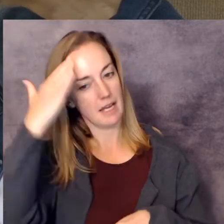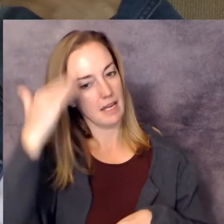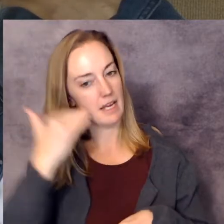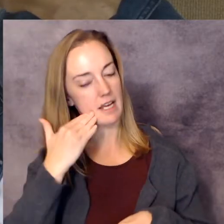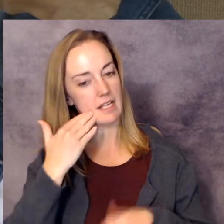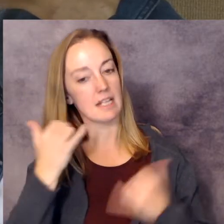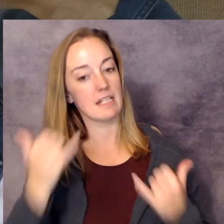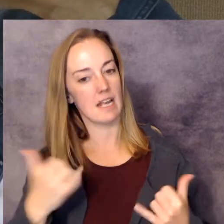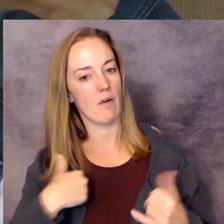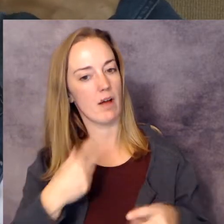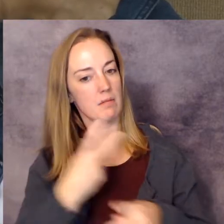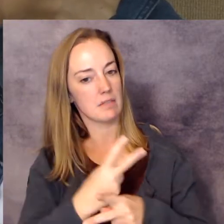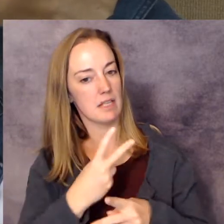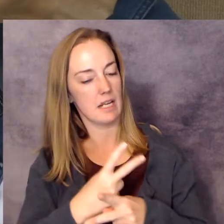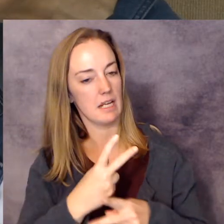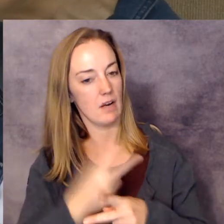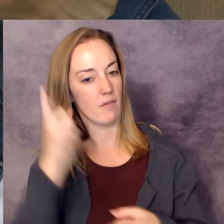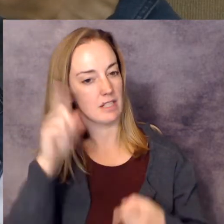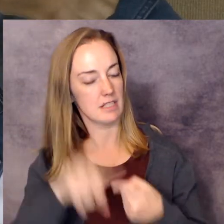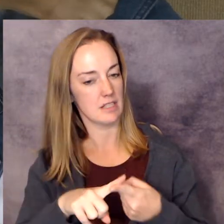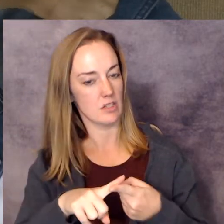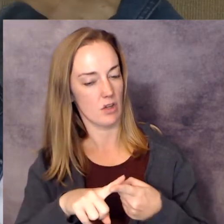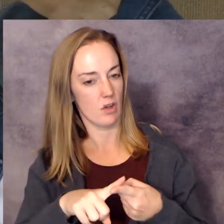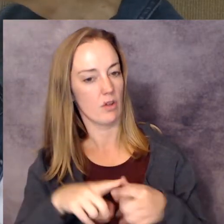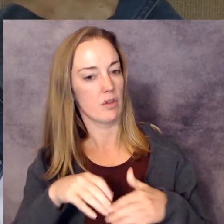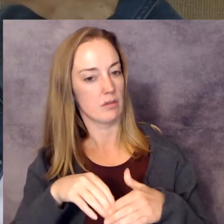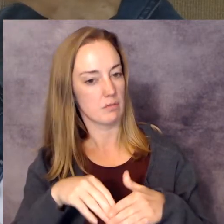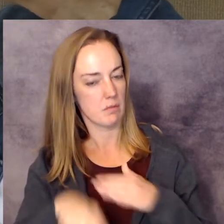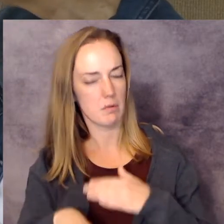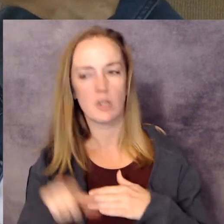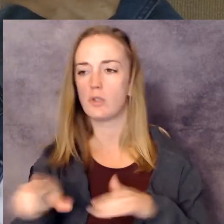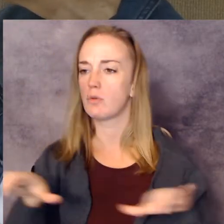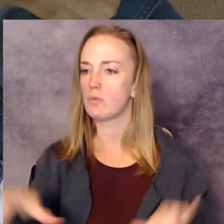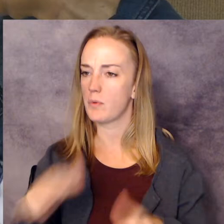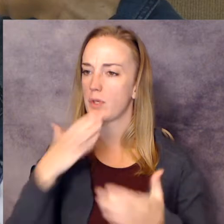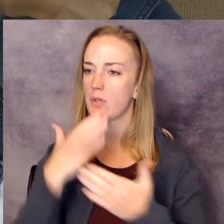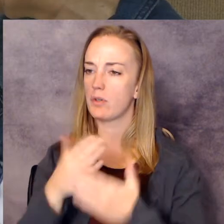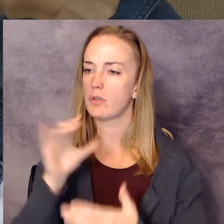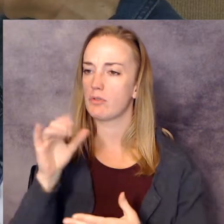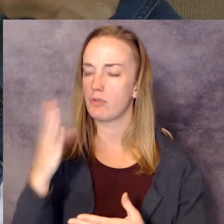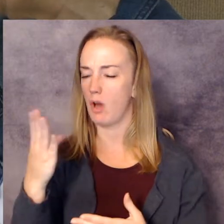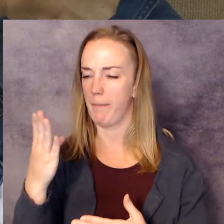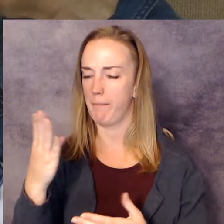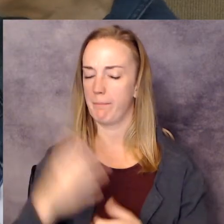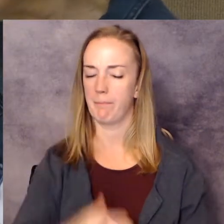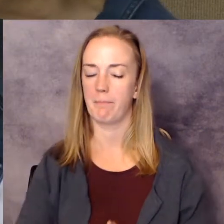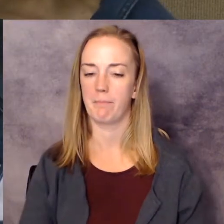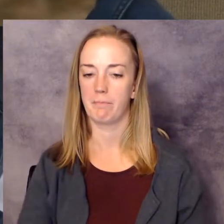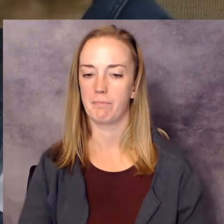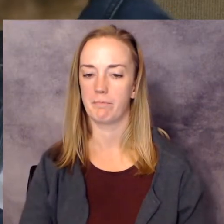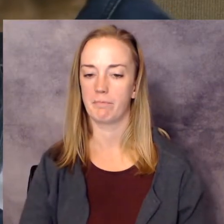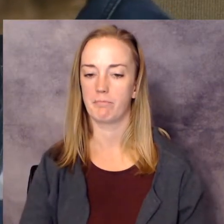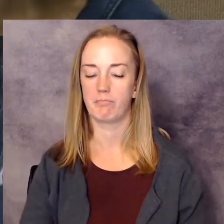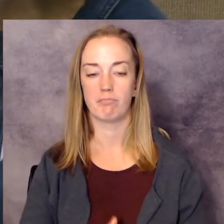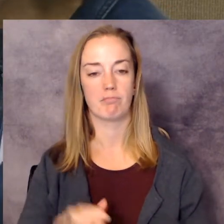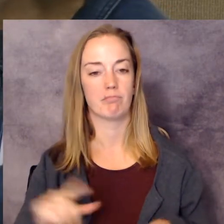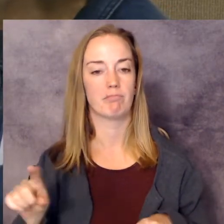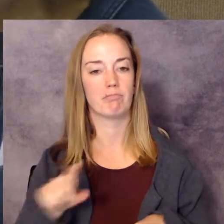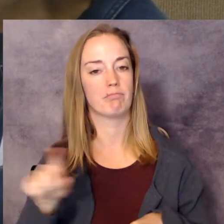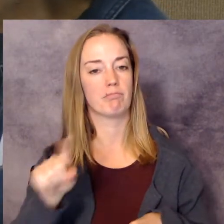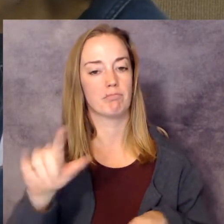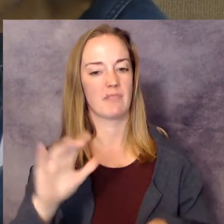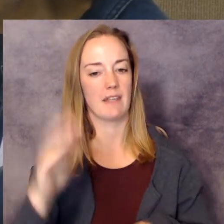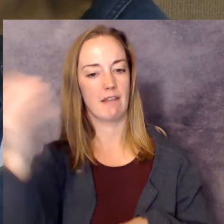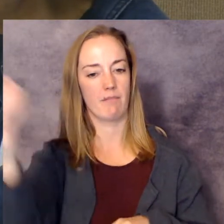Now I'm taking good care of them until they hatch." "You are doing a good job," said Mr. Seahorse, and he swam away.